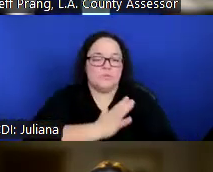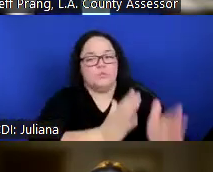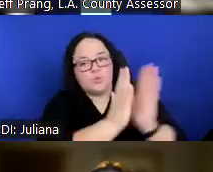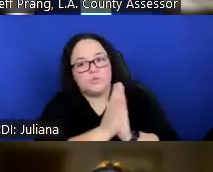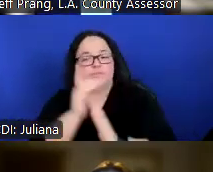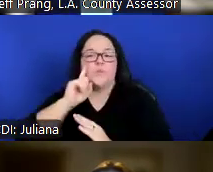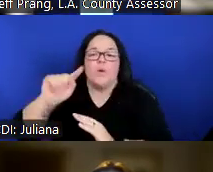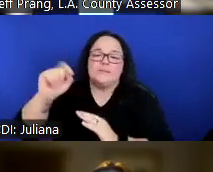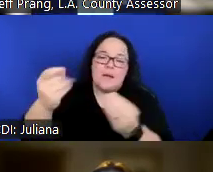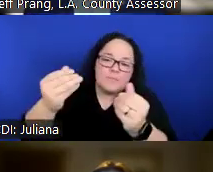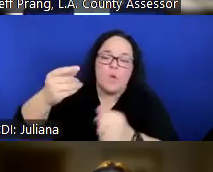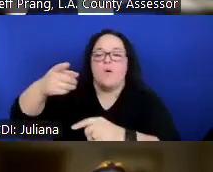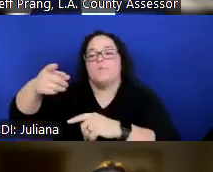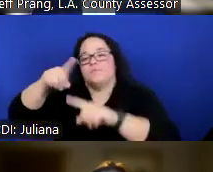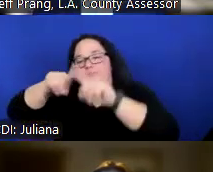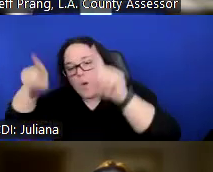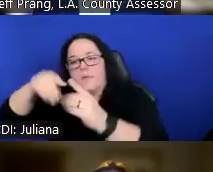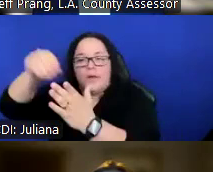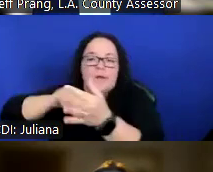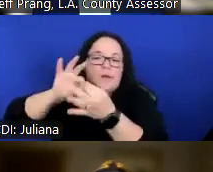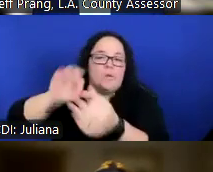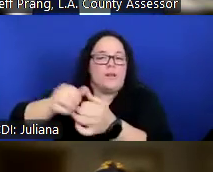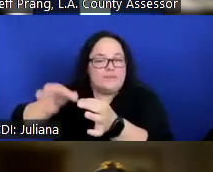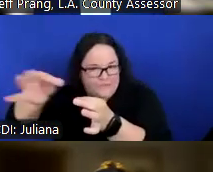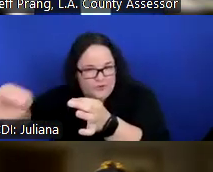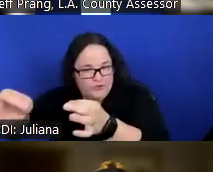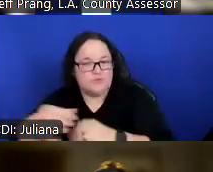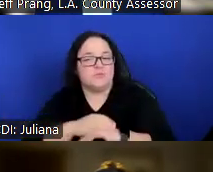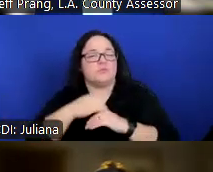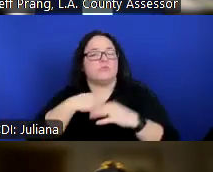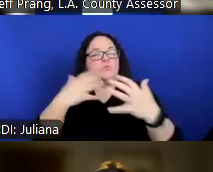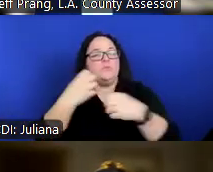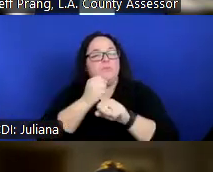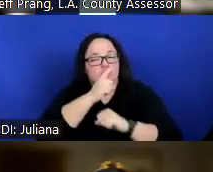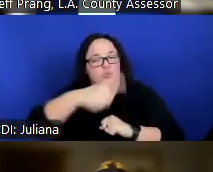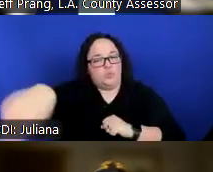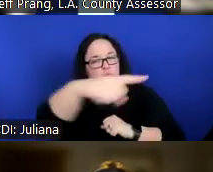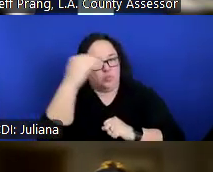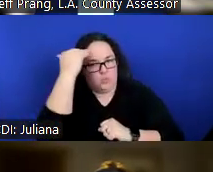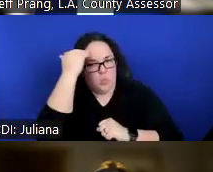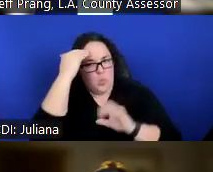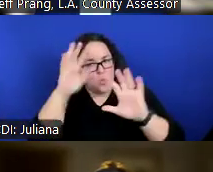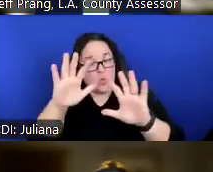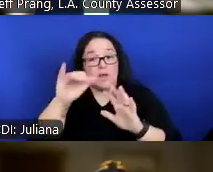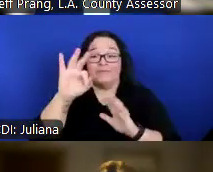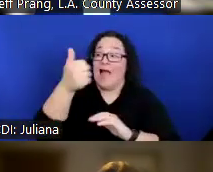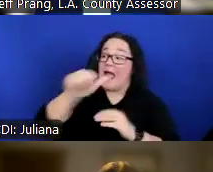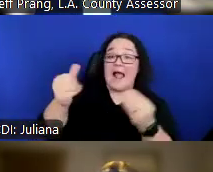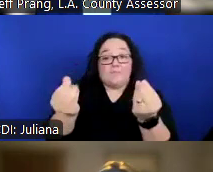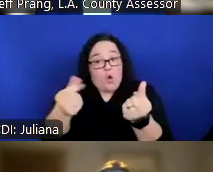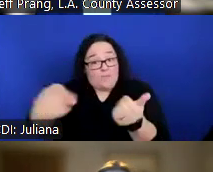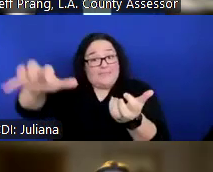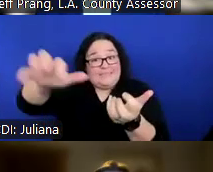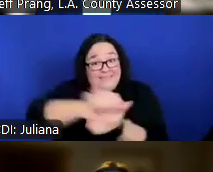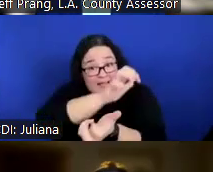with or without an application. We do recommend that you file an application because that gives us your contact information. It allows us to